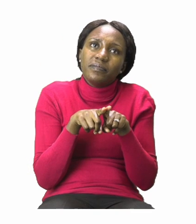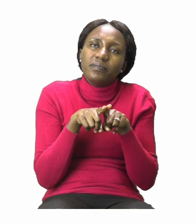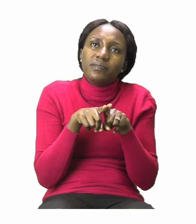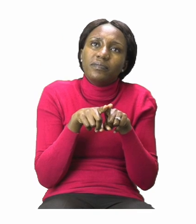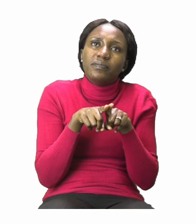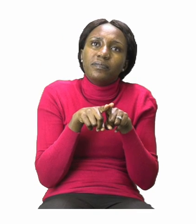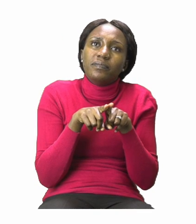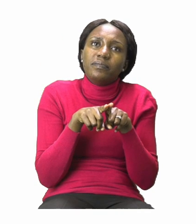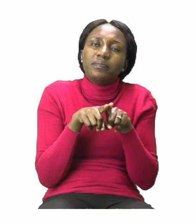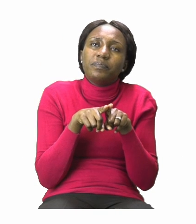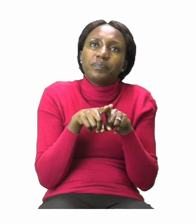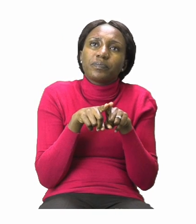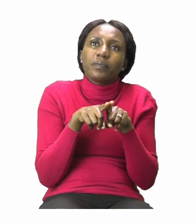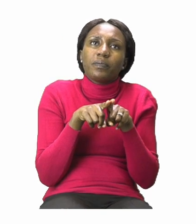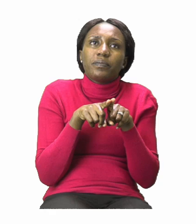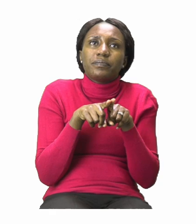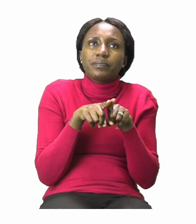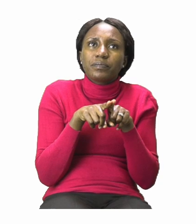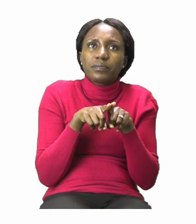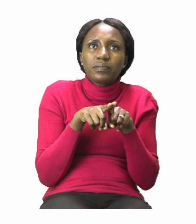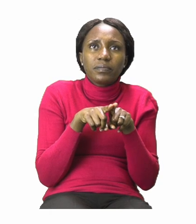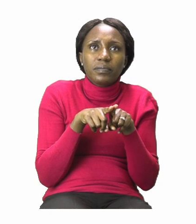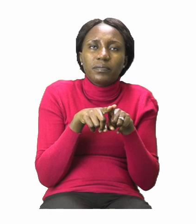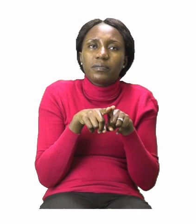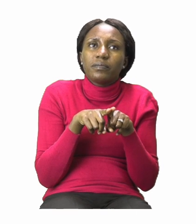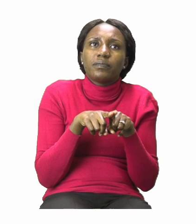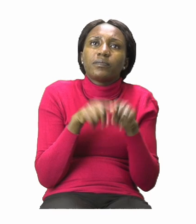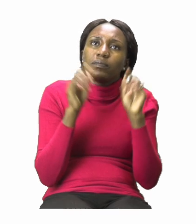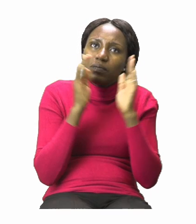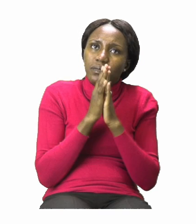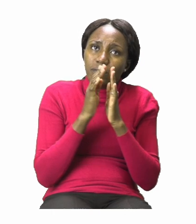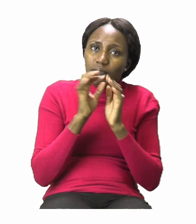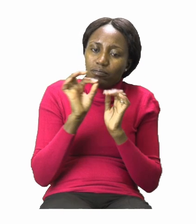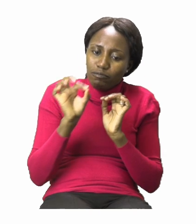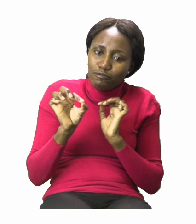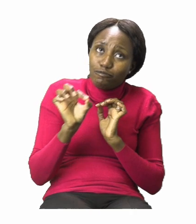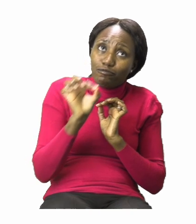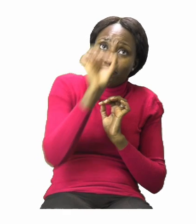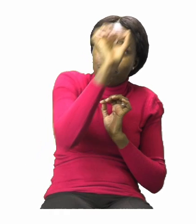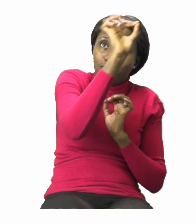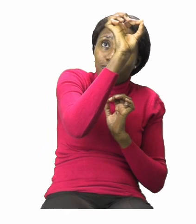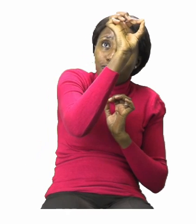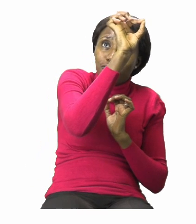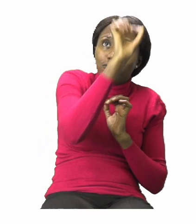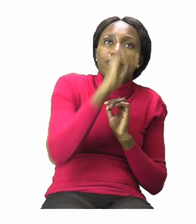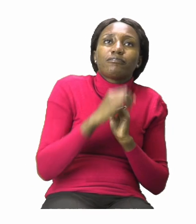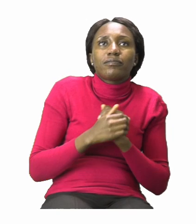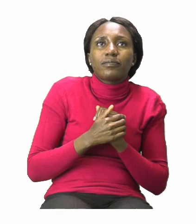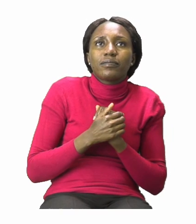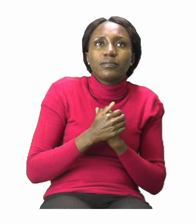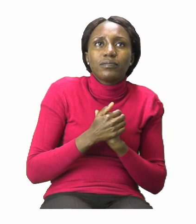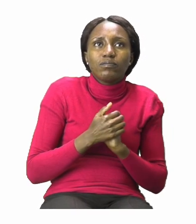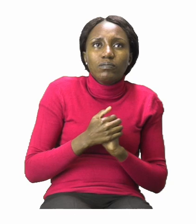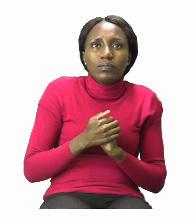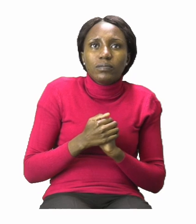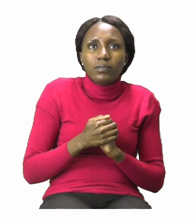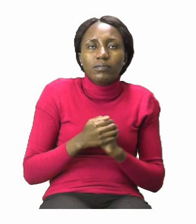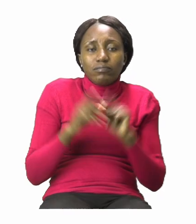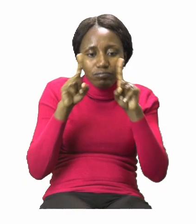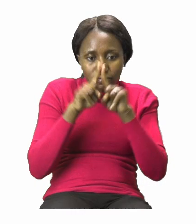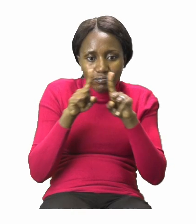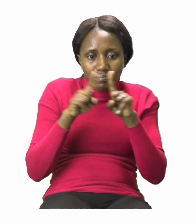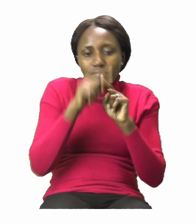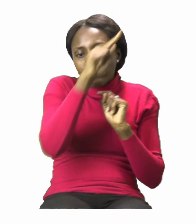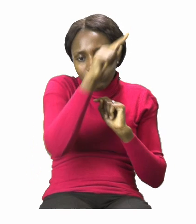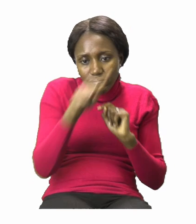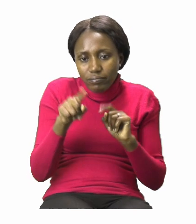the first house. So you are going to draw a line from the tree all the way to the first